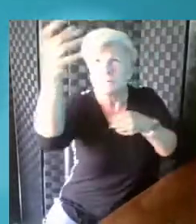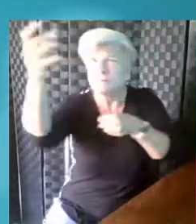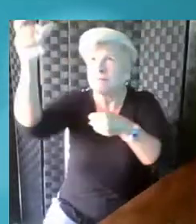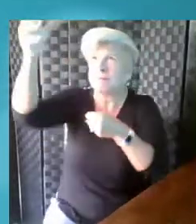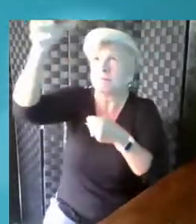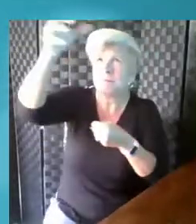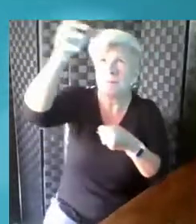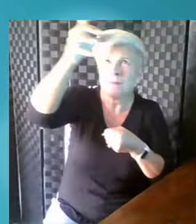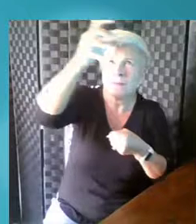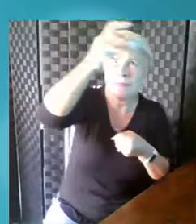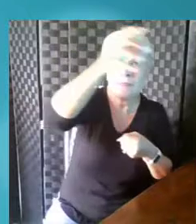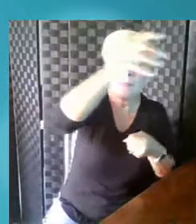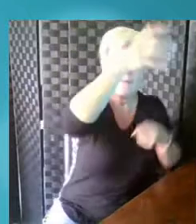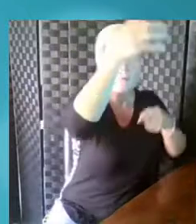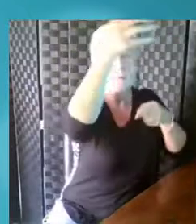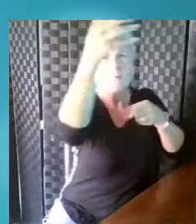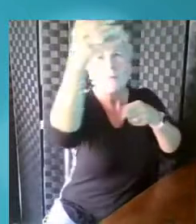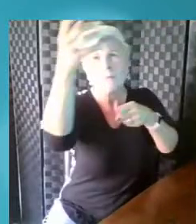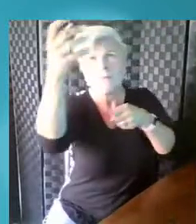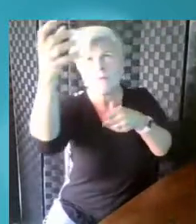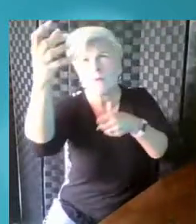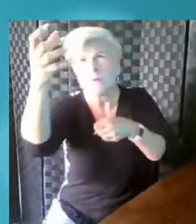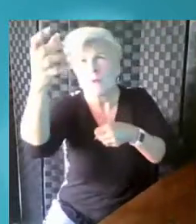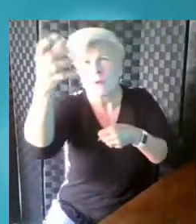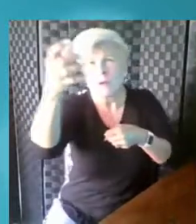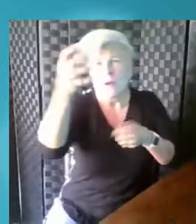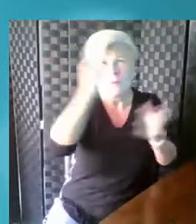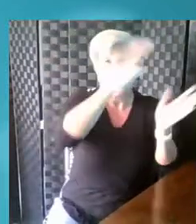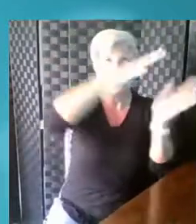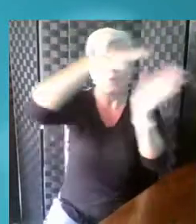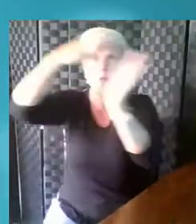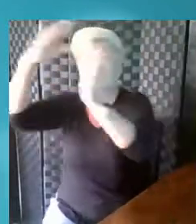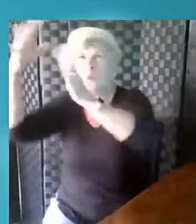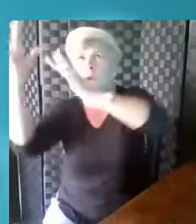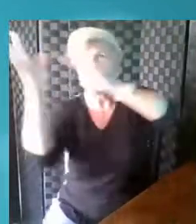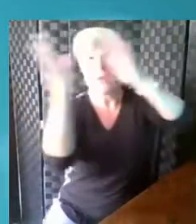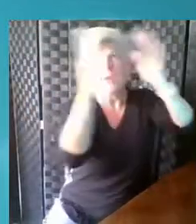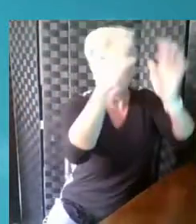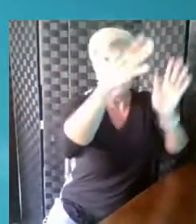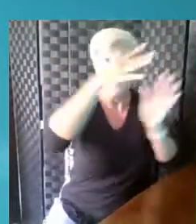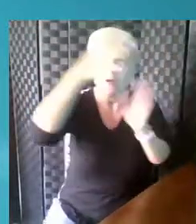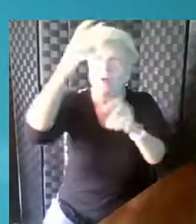Or imagine that the wind actually tries to pull the balloon higher into the sky.